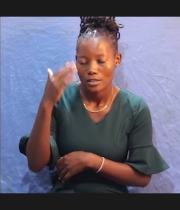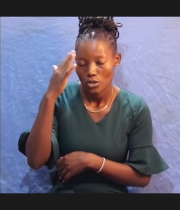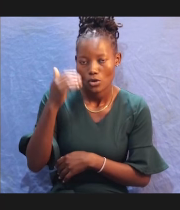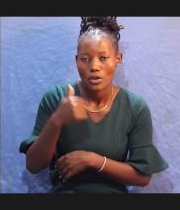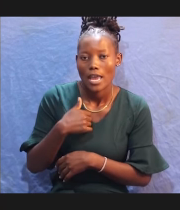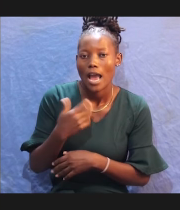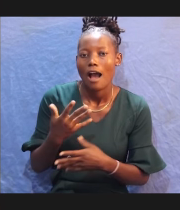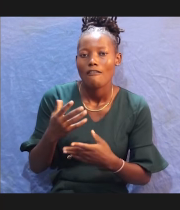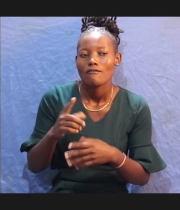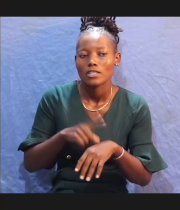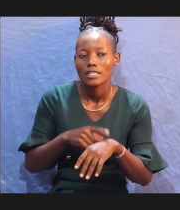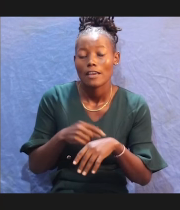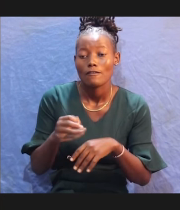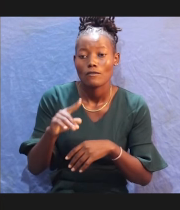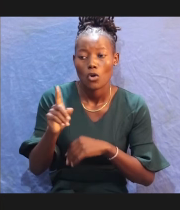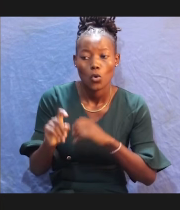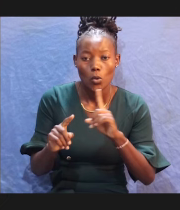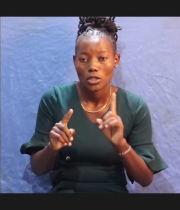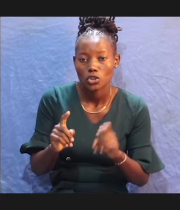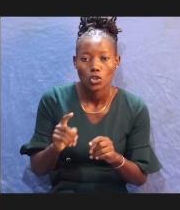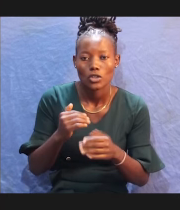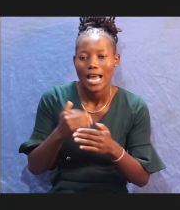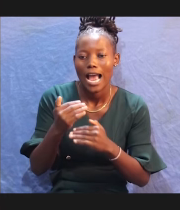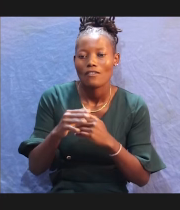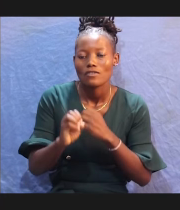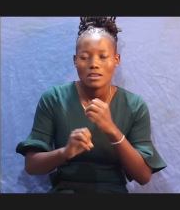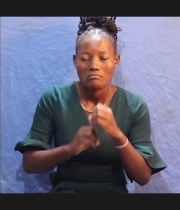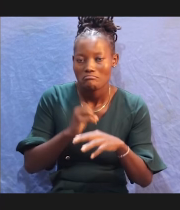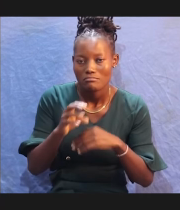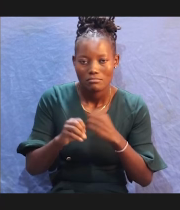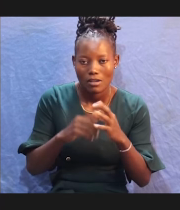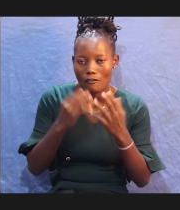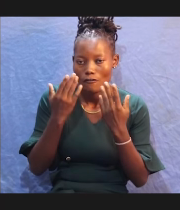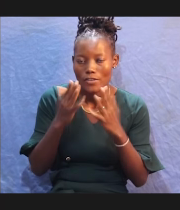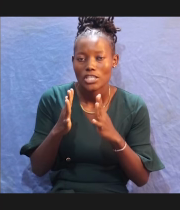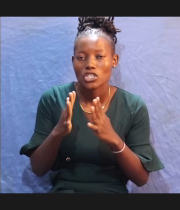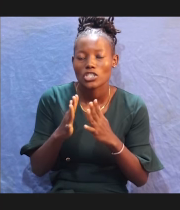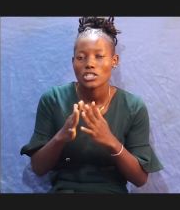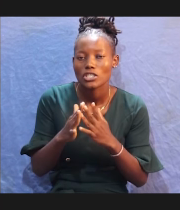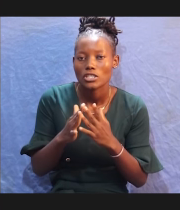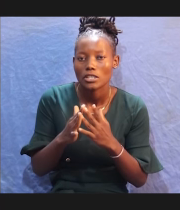questions after the presentation, but if you have something right away now, just